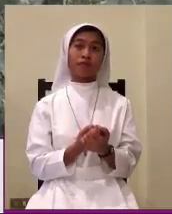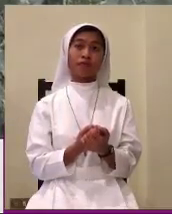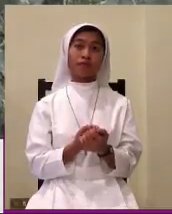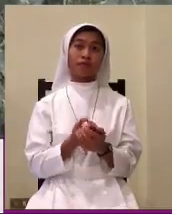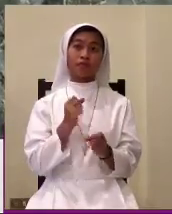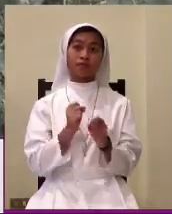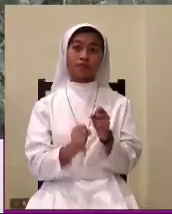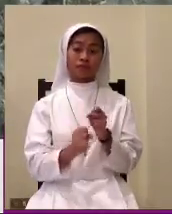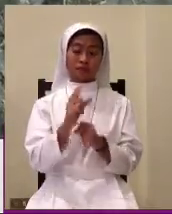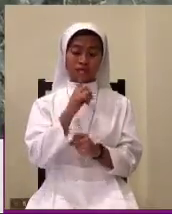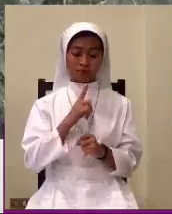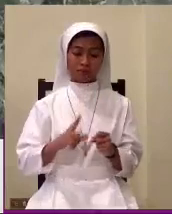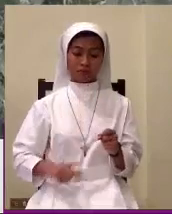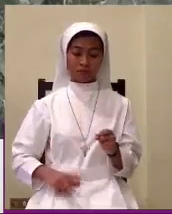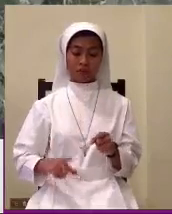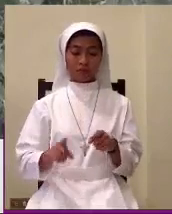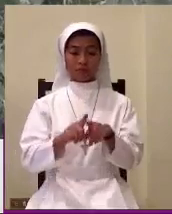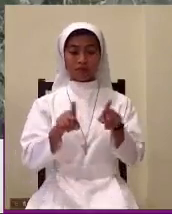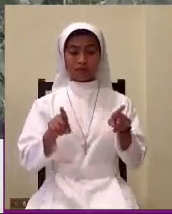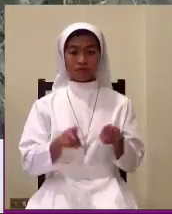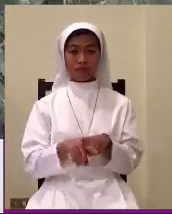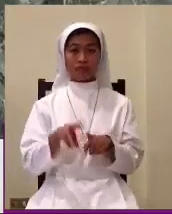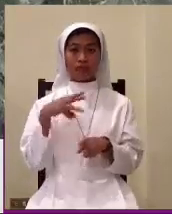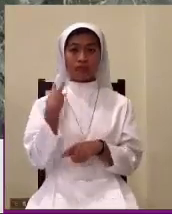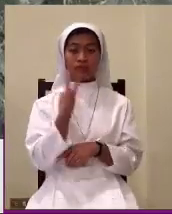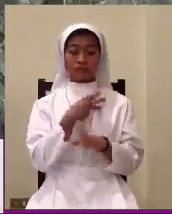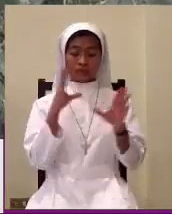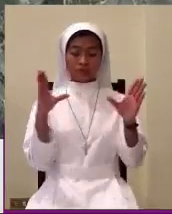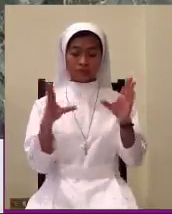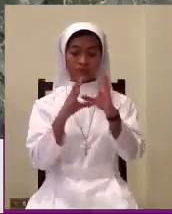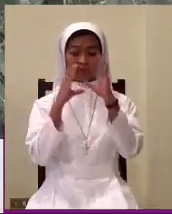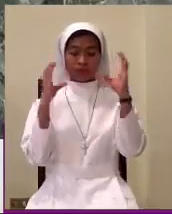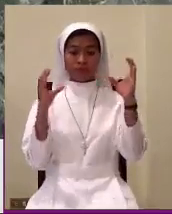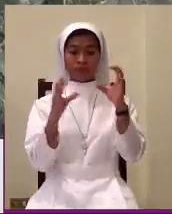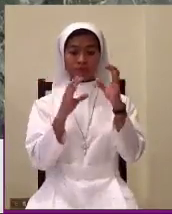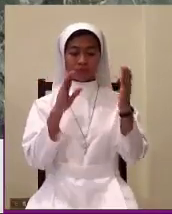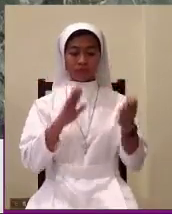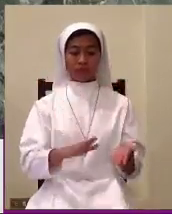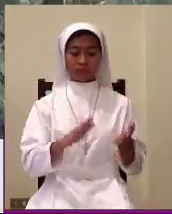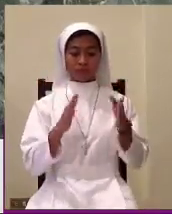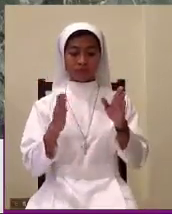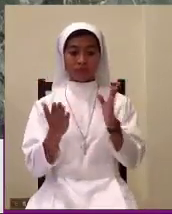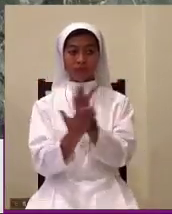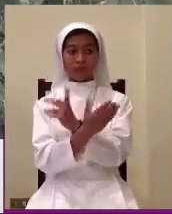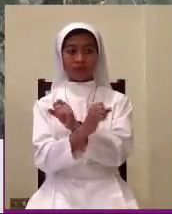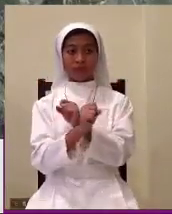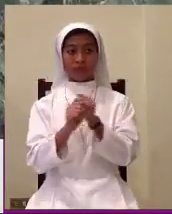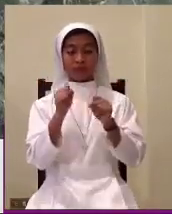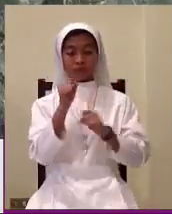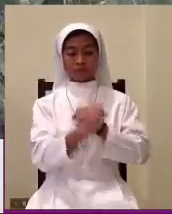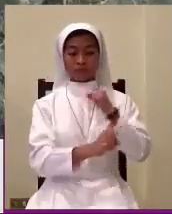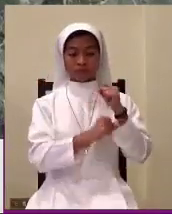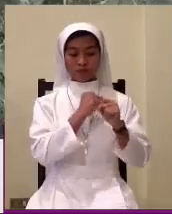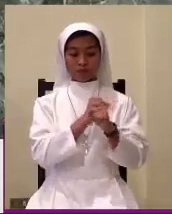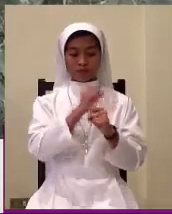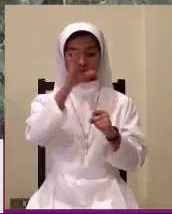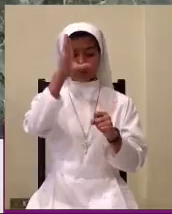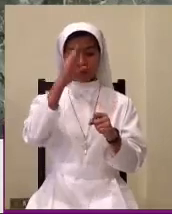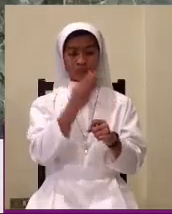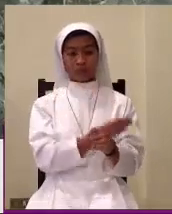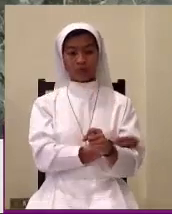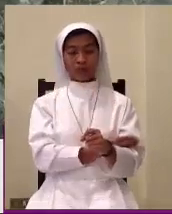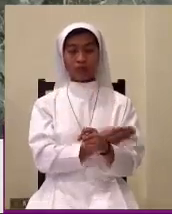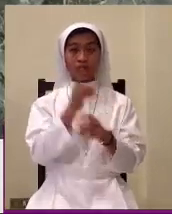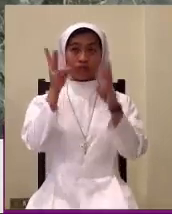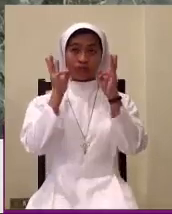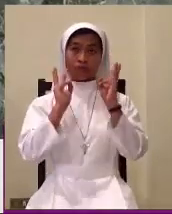Therefore, O Lord, as we celebrate the memorial of the saving passion of your Son, his wondrous